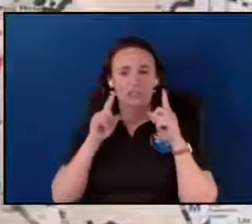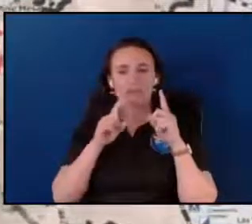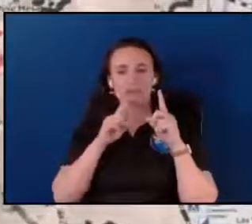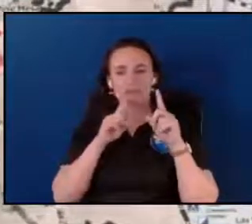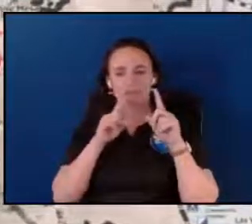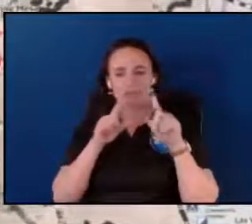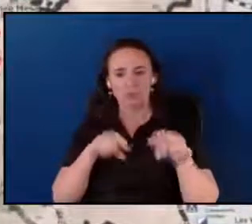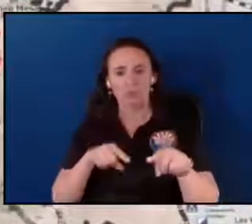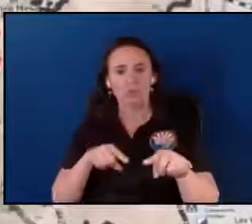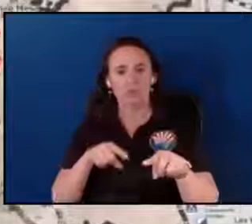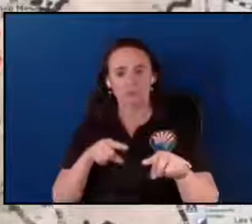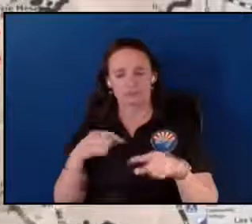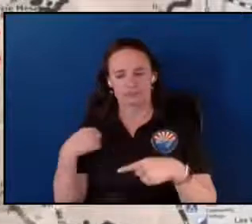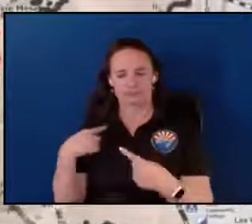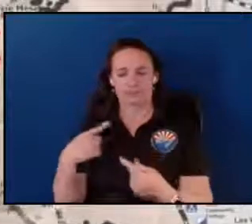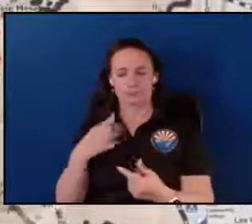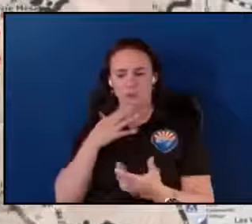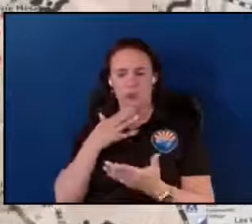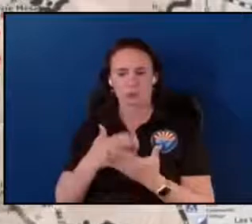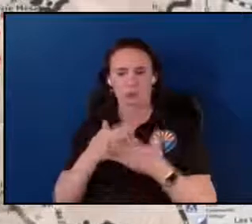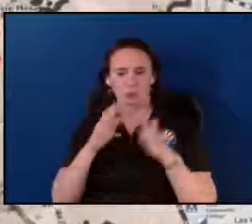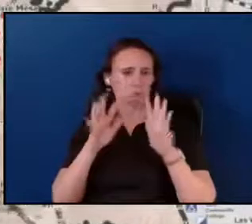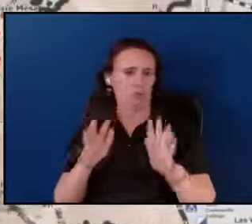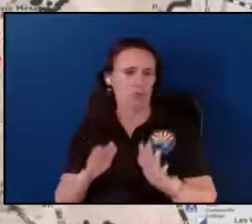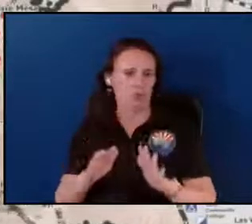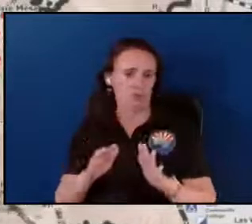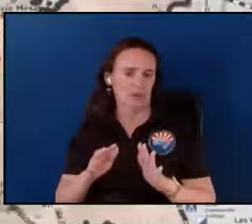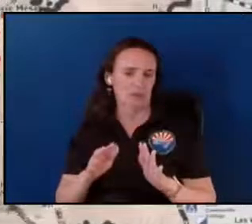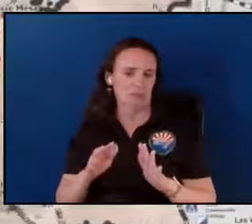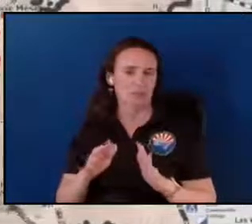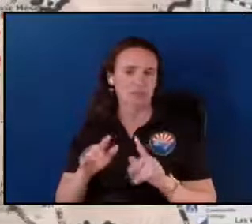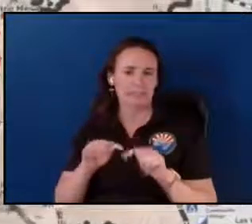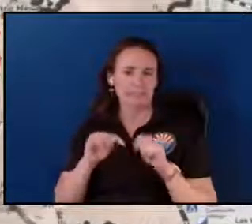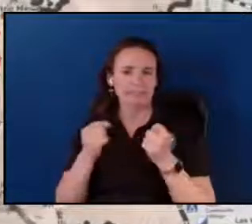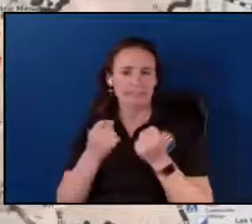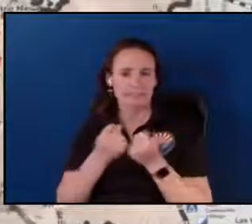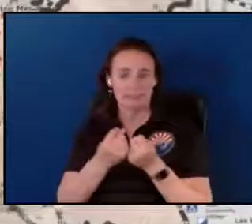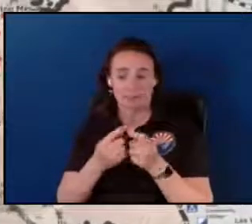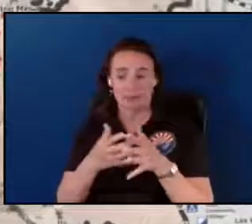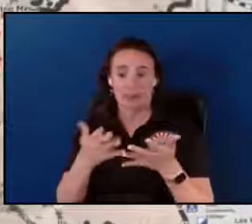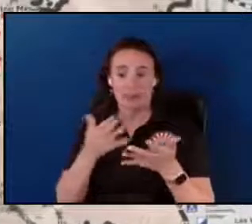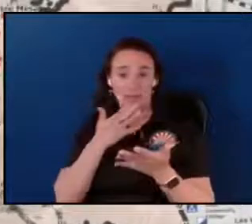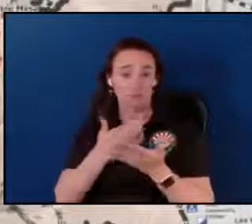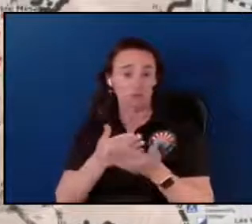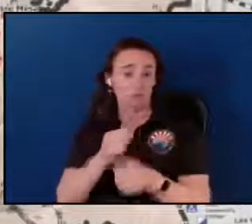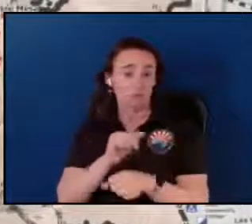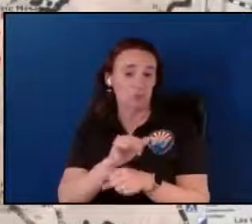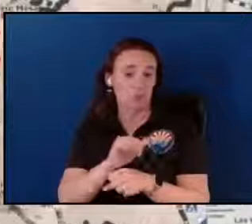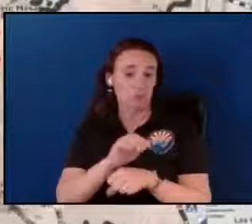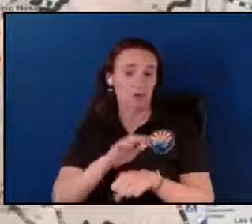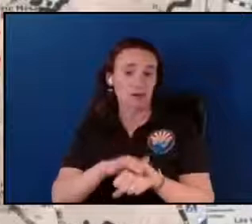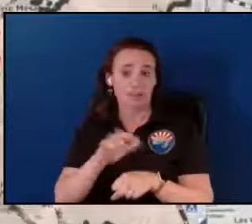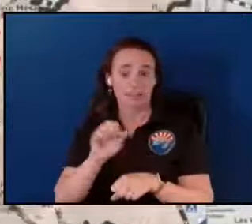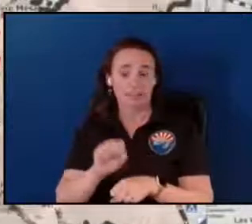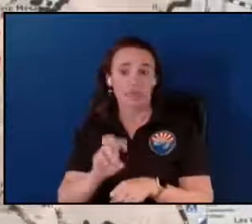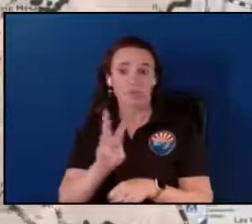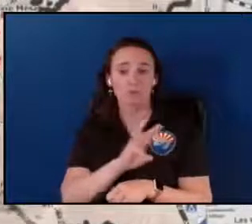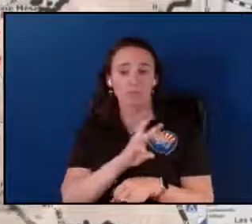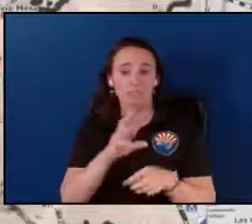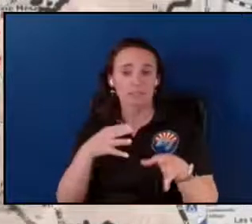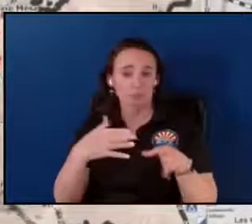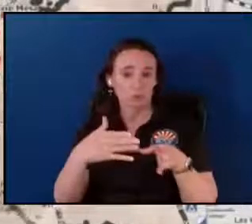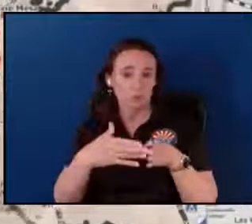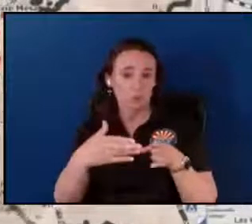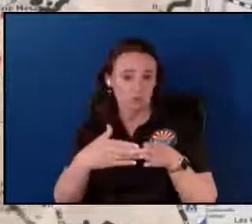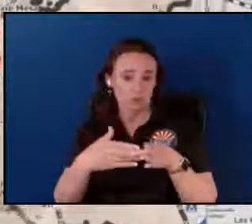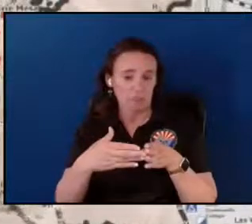good weather, which has enabled the team to be able to do a lot of good work, especially on this southwest corner that we continue to deal with. With